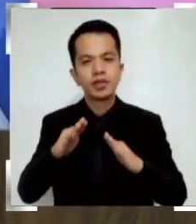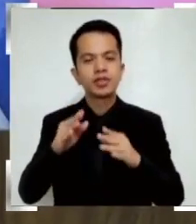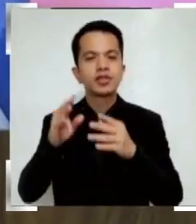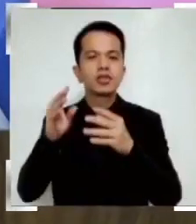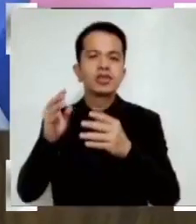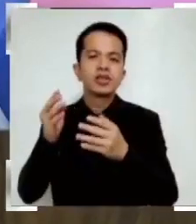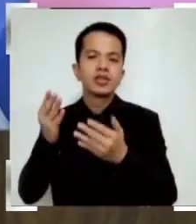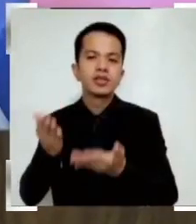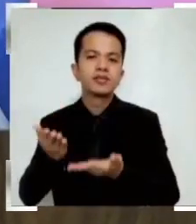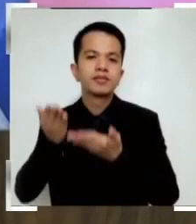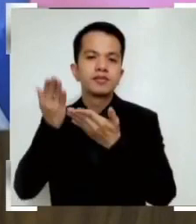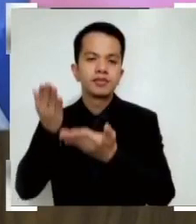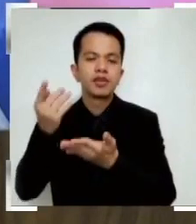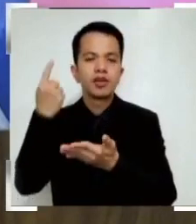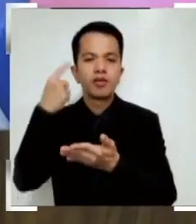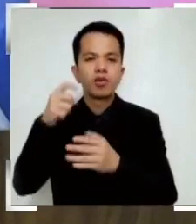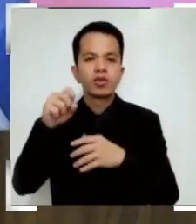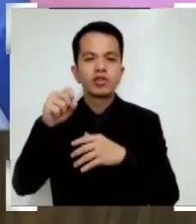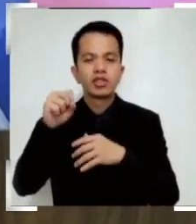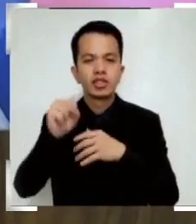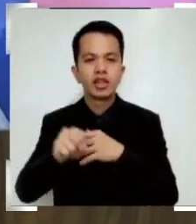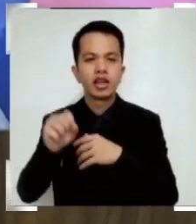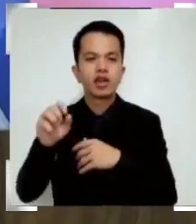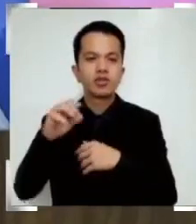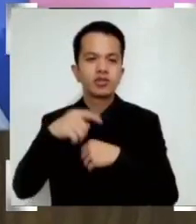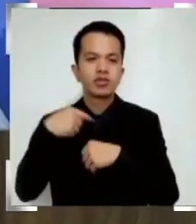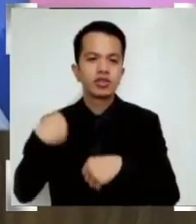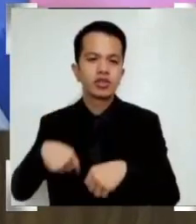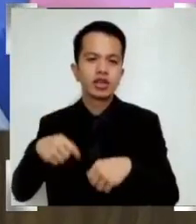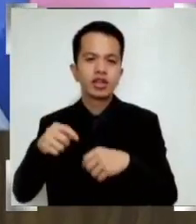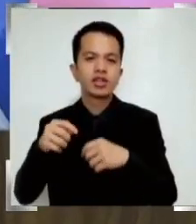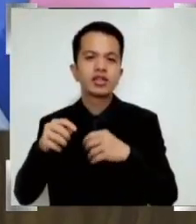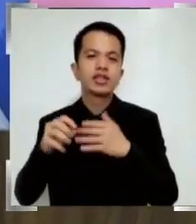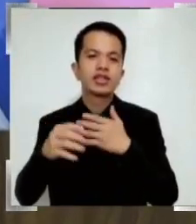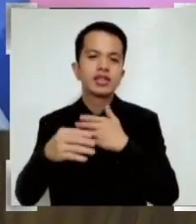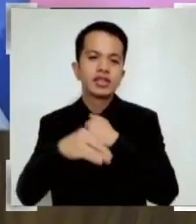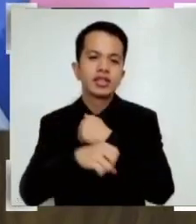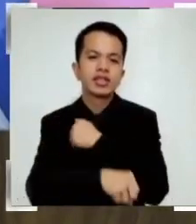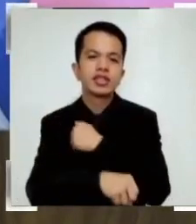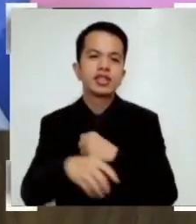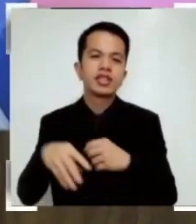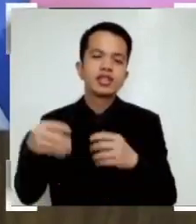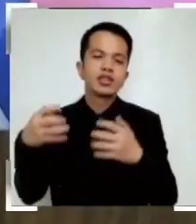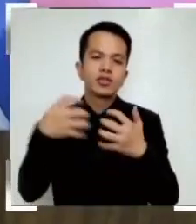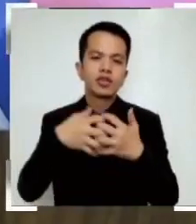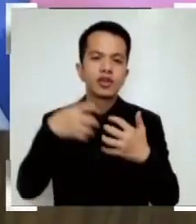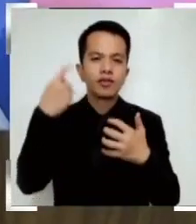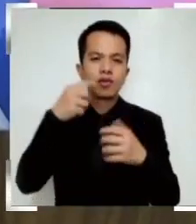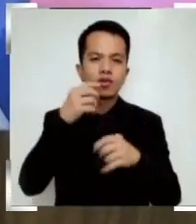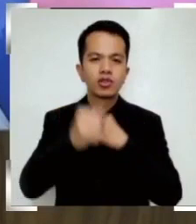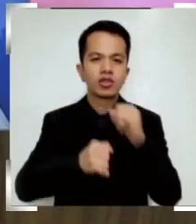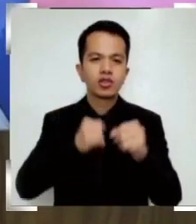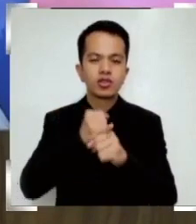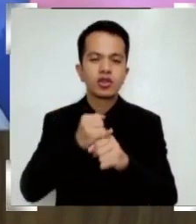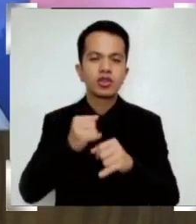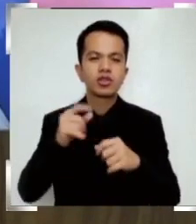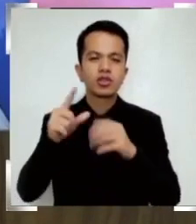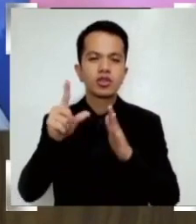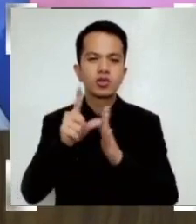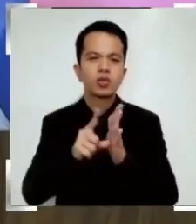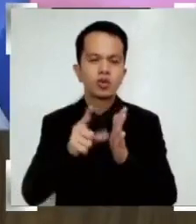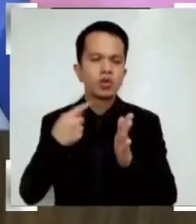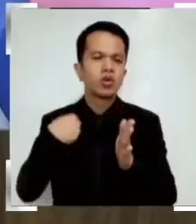in accordance with international law. We will continue to uphold and exercise freedom of navigation